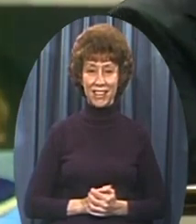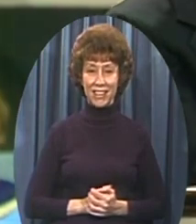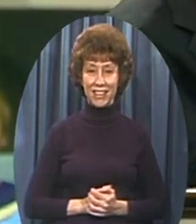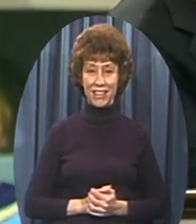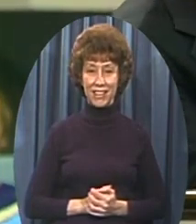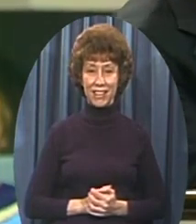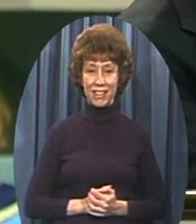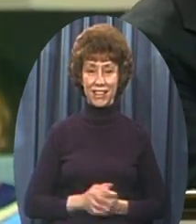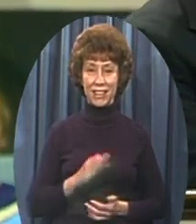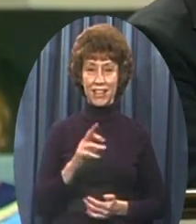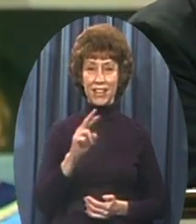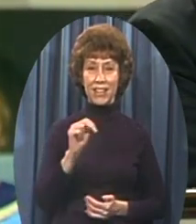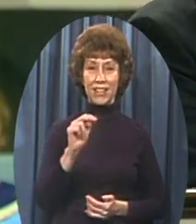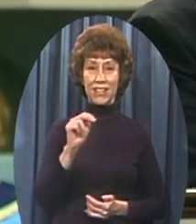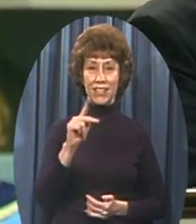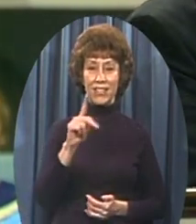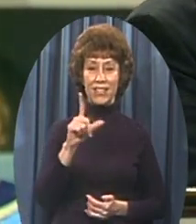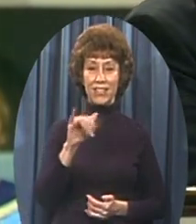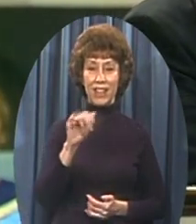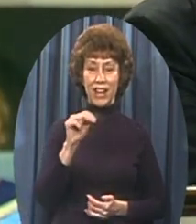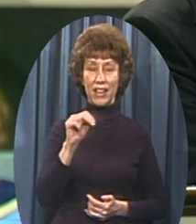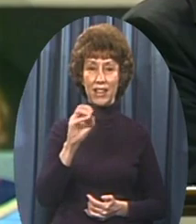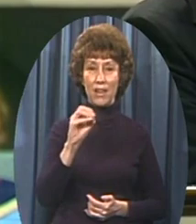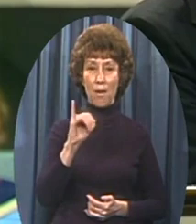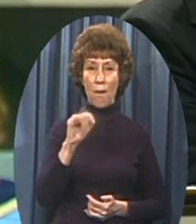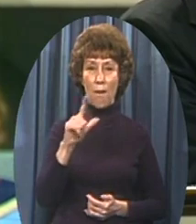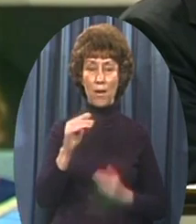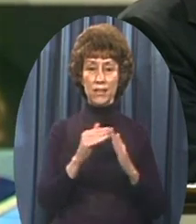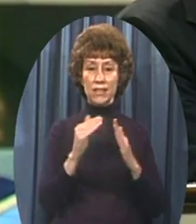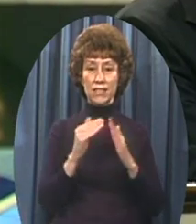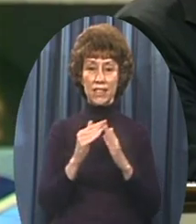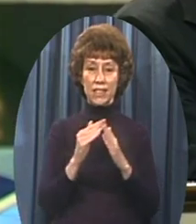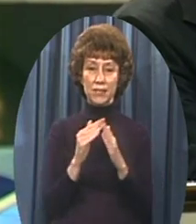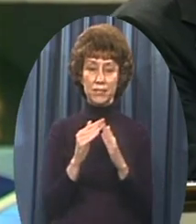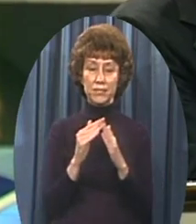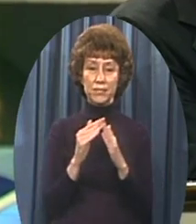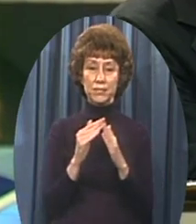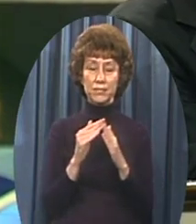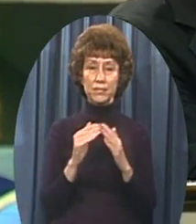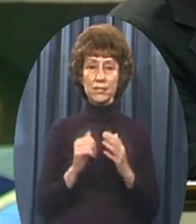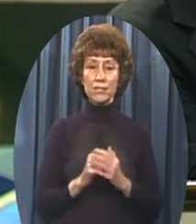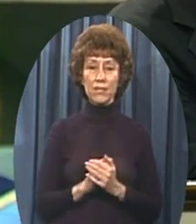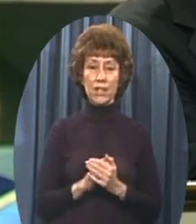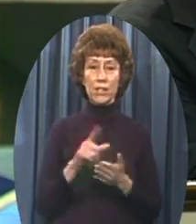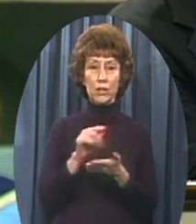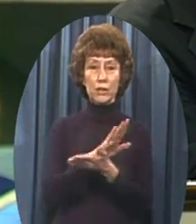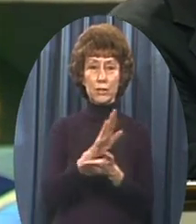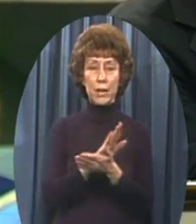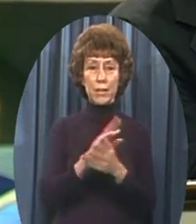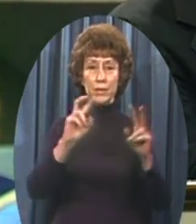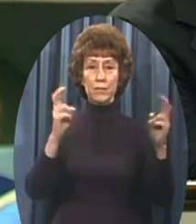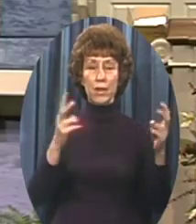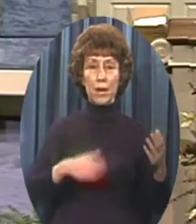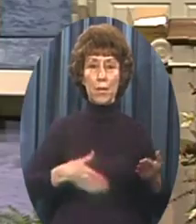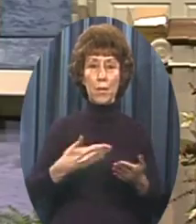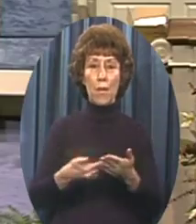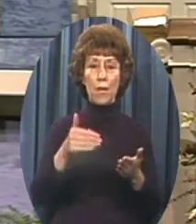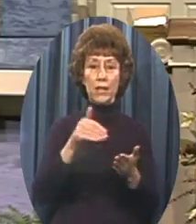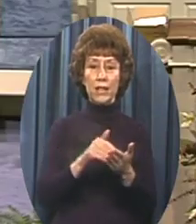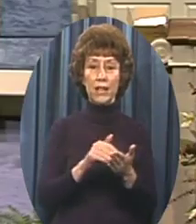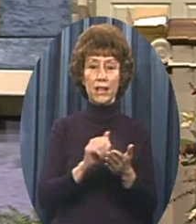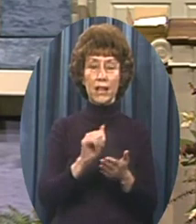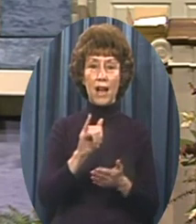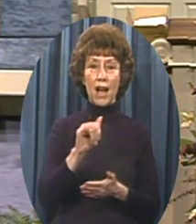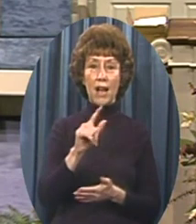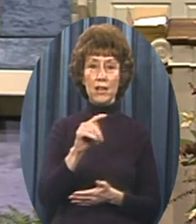The Franklin Oil City, Pennsylvania News Herald. Headline, Born Again Ayatollahs Should Be Told